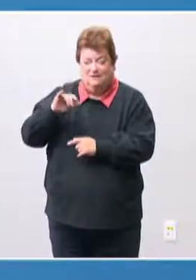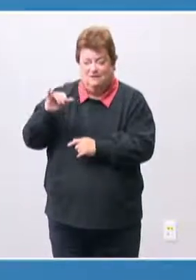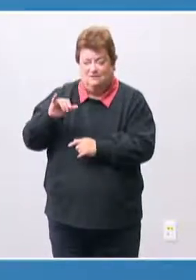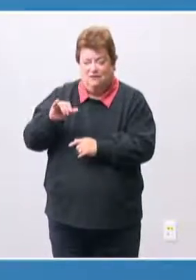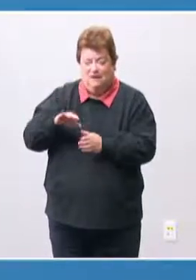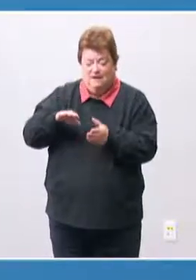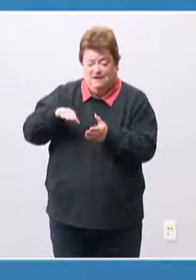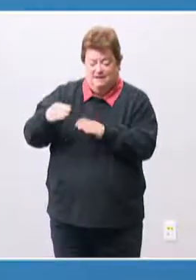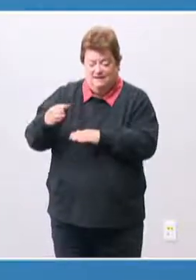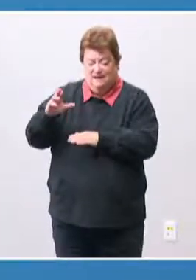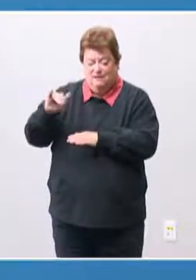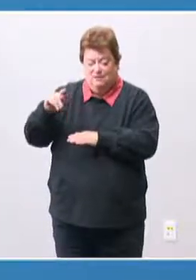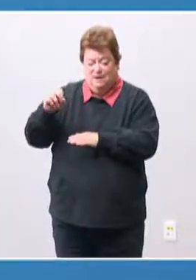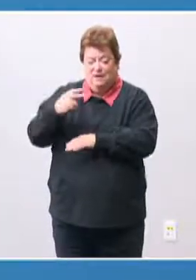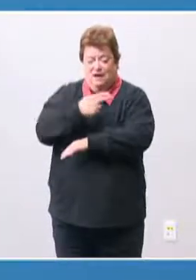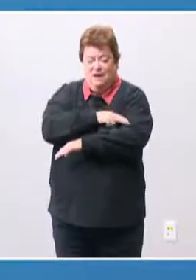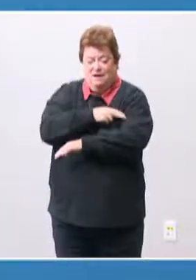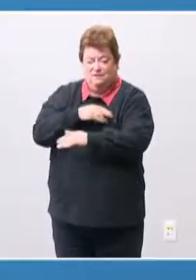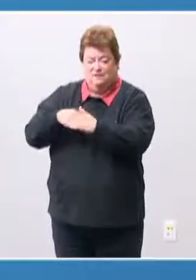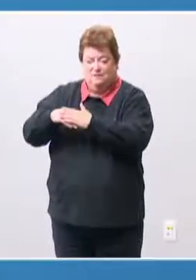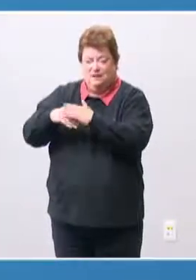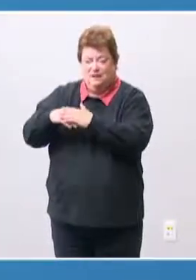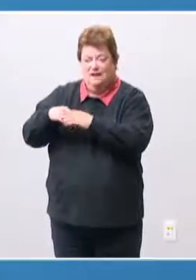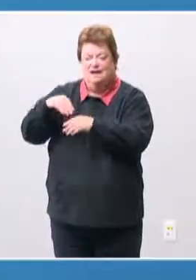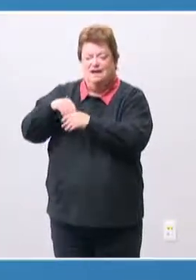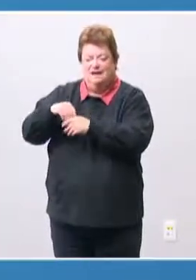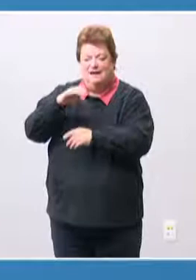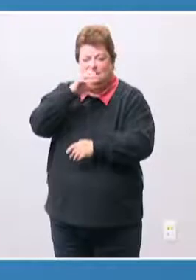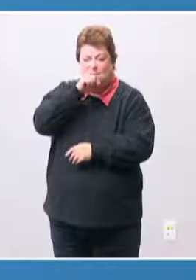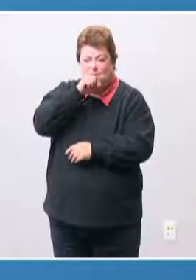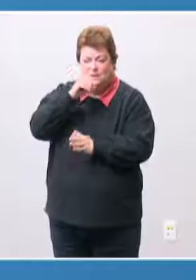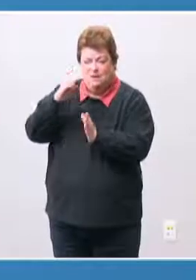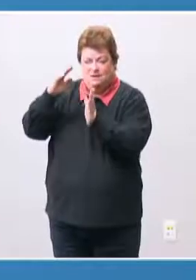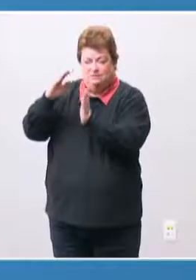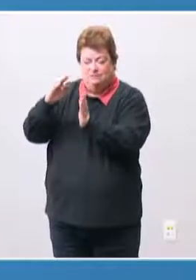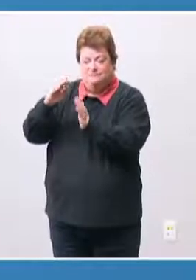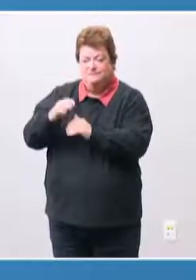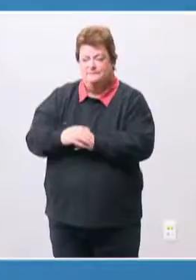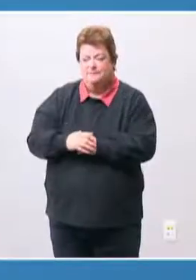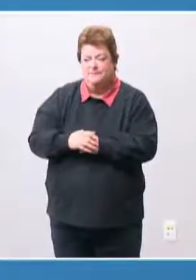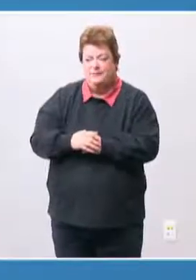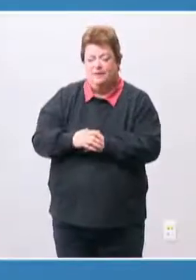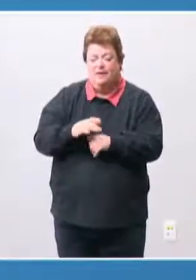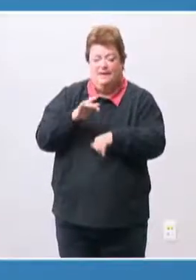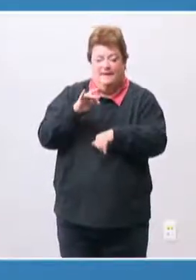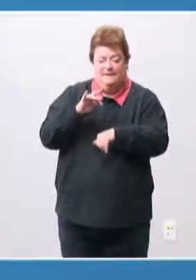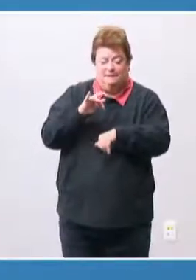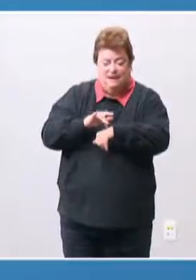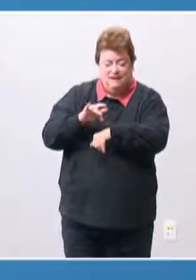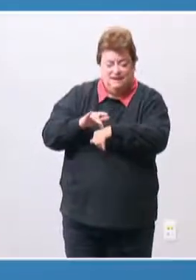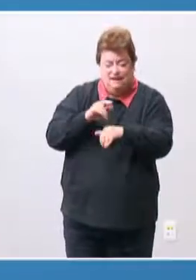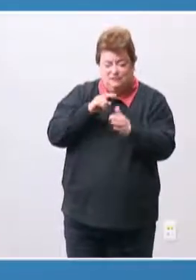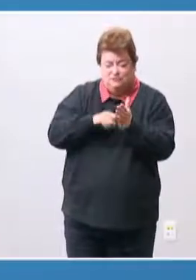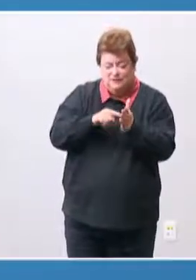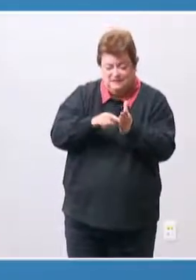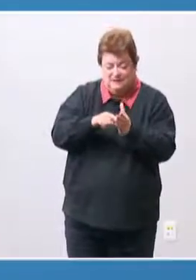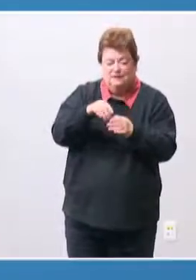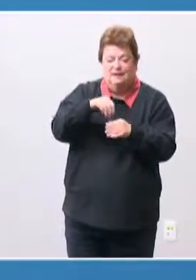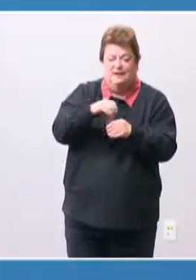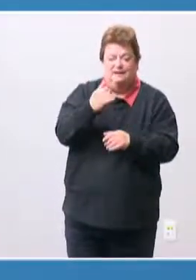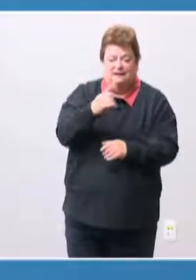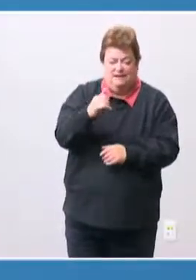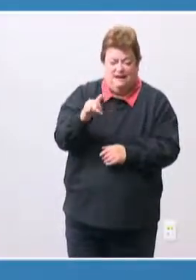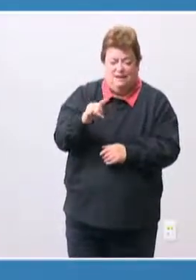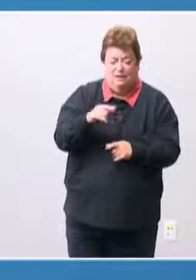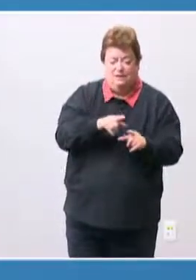death rate and hospital capacity remain in the orange category. Contact tracing is in the yellow category,